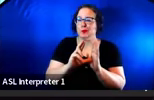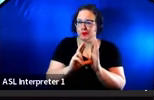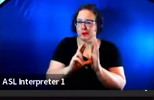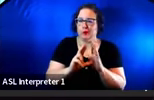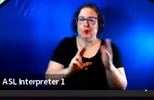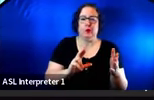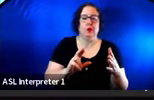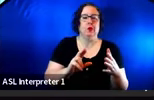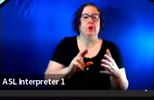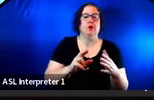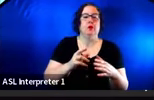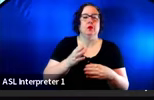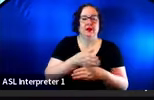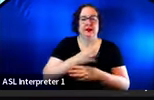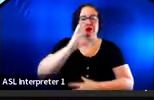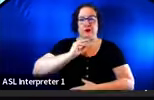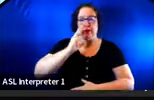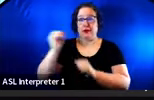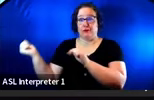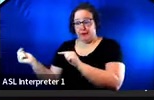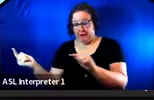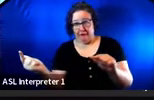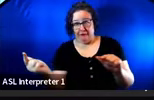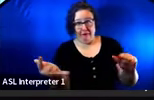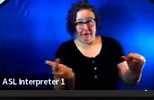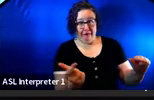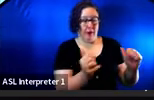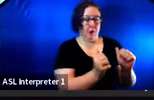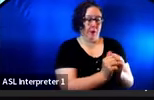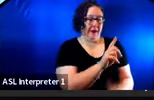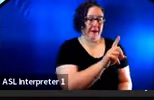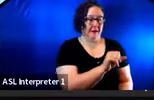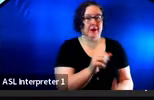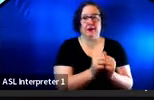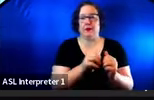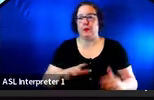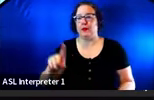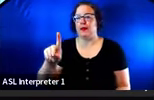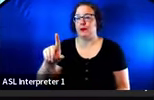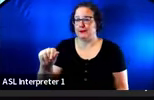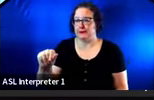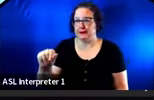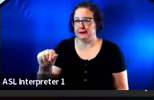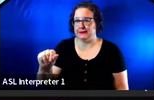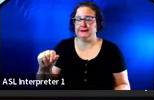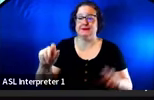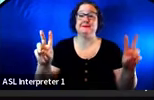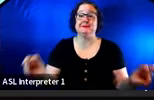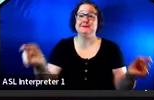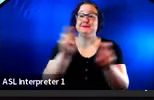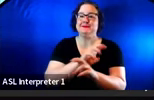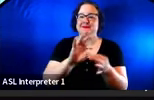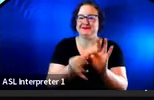the shared experiences from everyone, people with disabilities, people without disabilities,